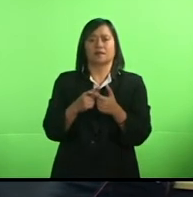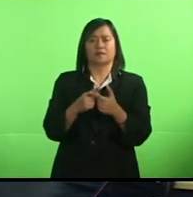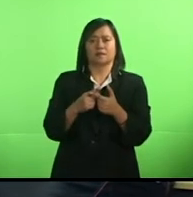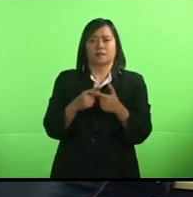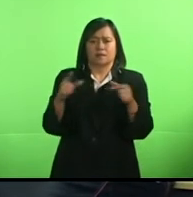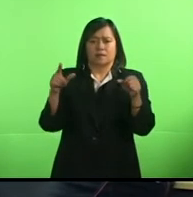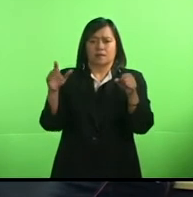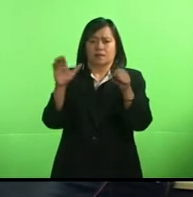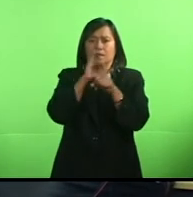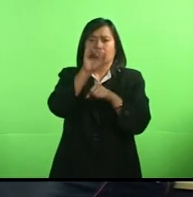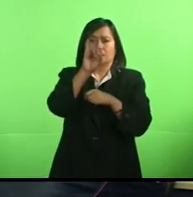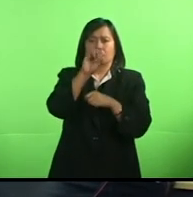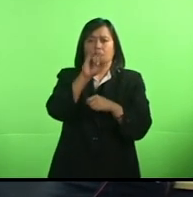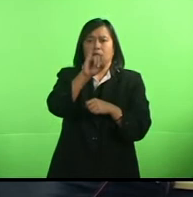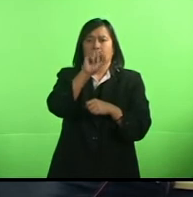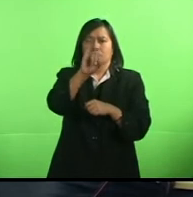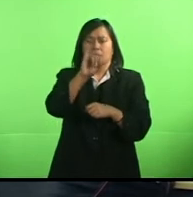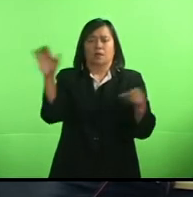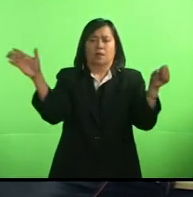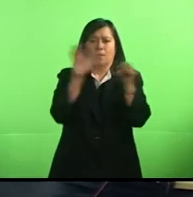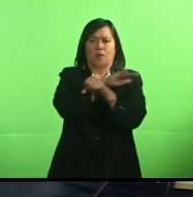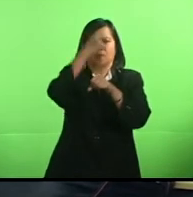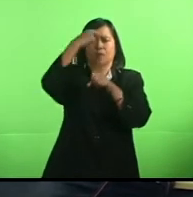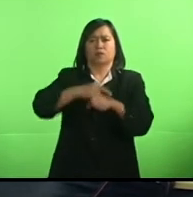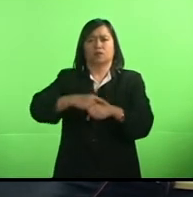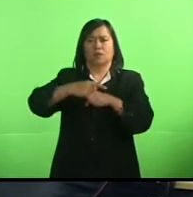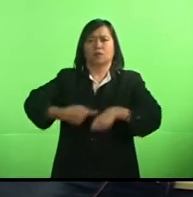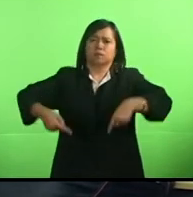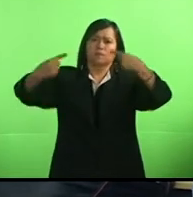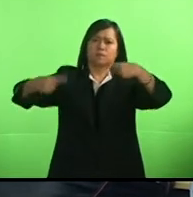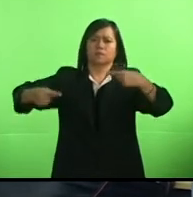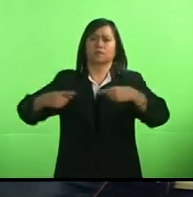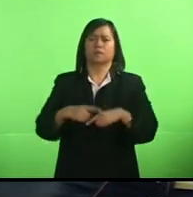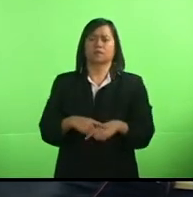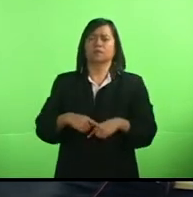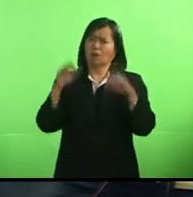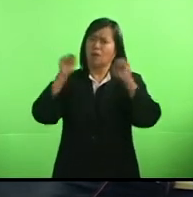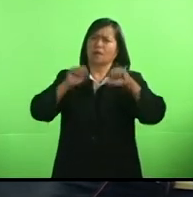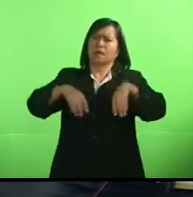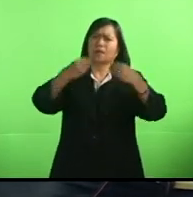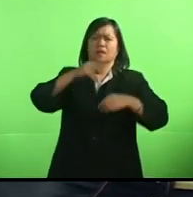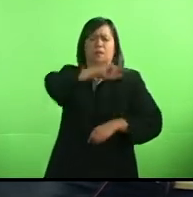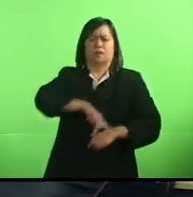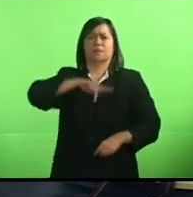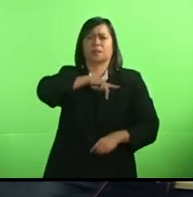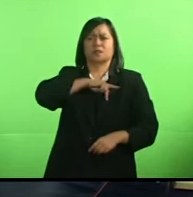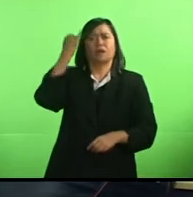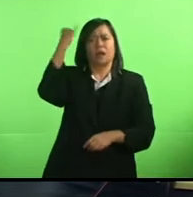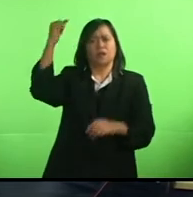arguments. And of course, you can give your opinion, okay? But just not anyone's feeling, not based on